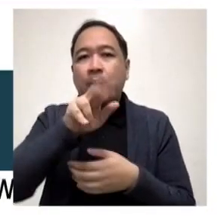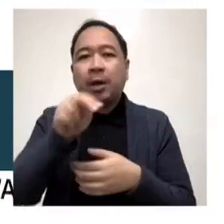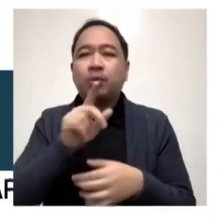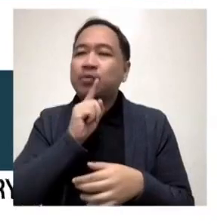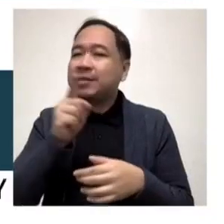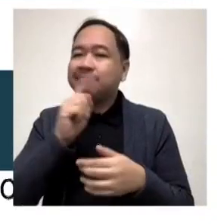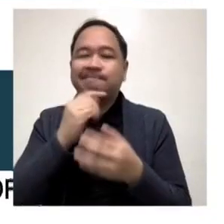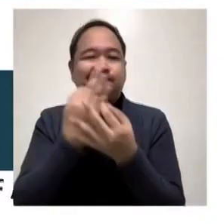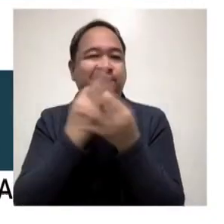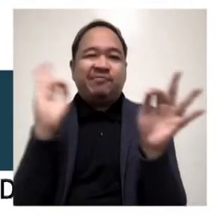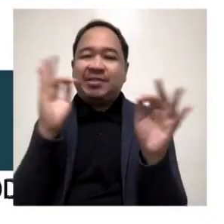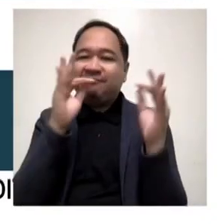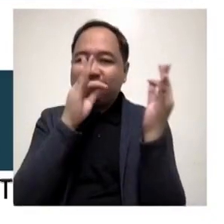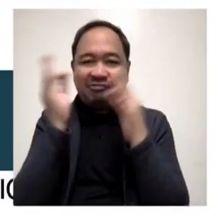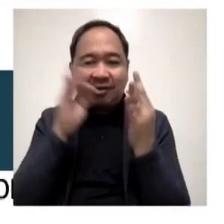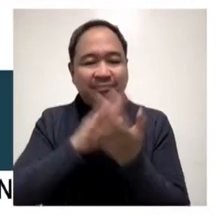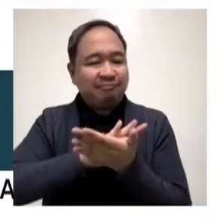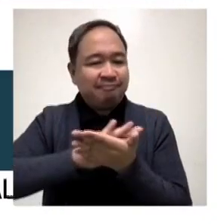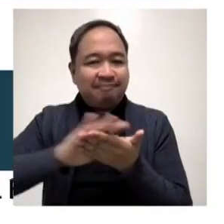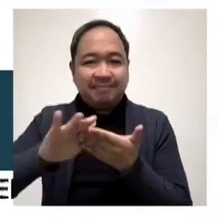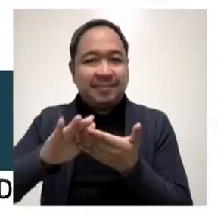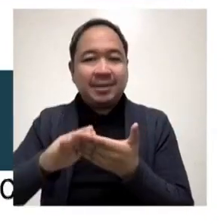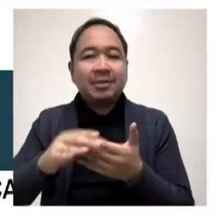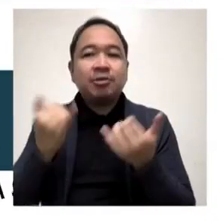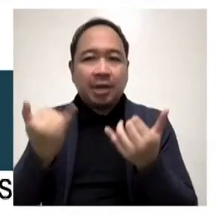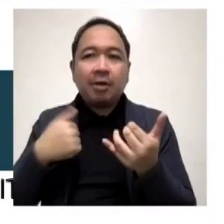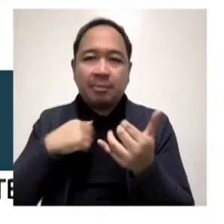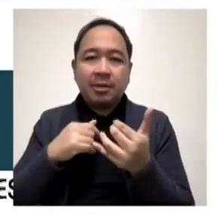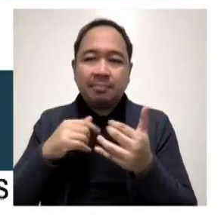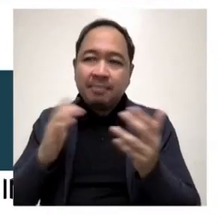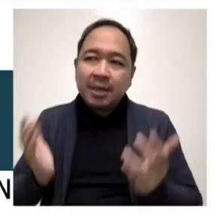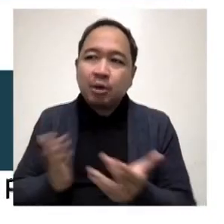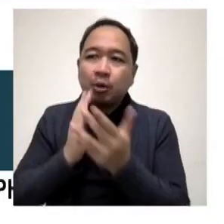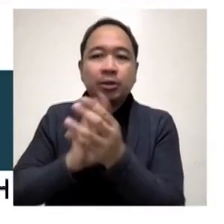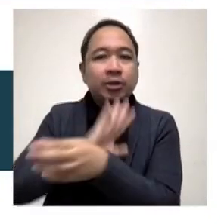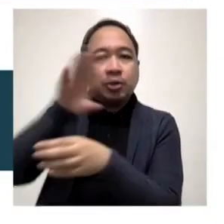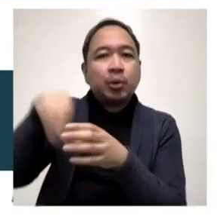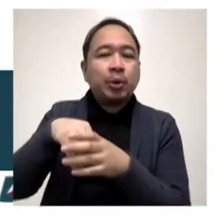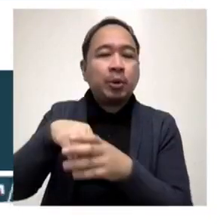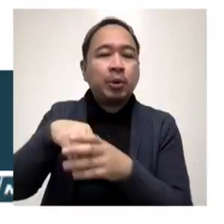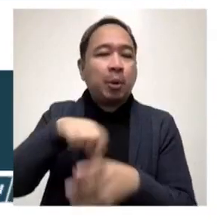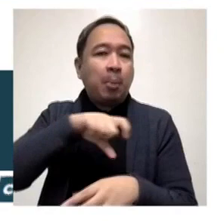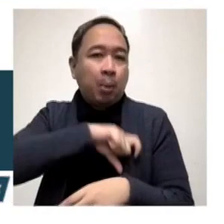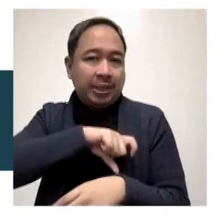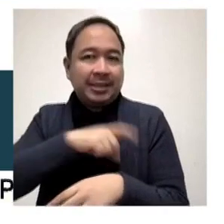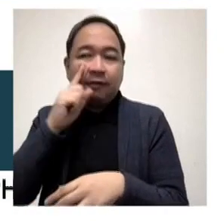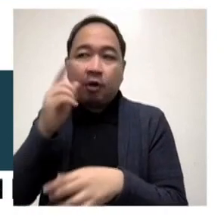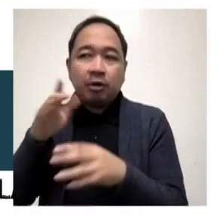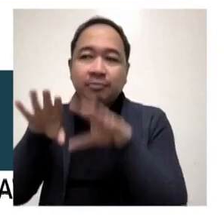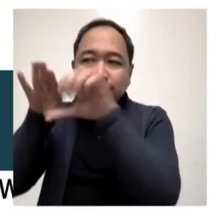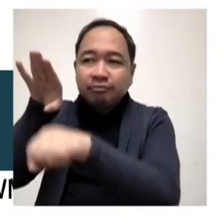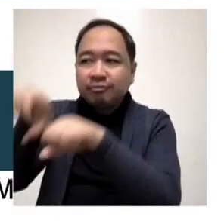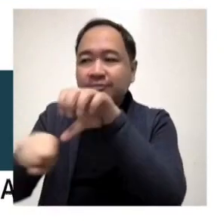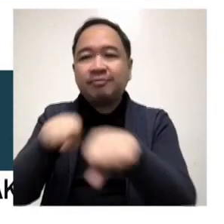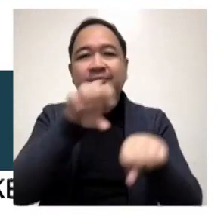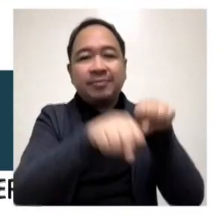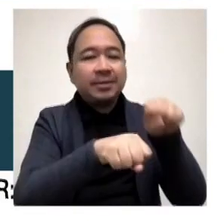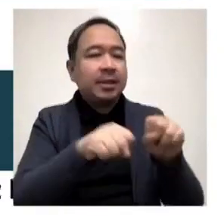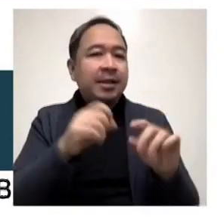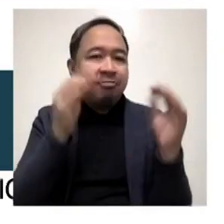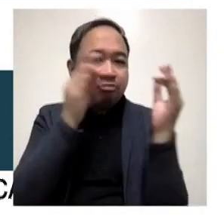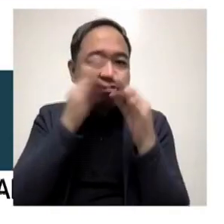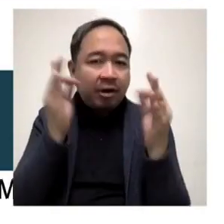also personally joined drug raids with our police force. I make sure that the implementation of